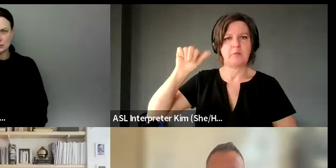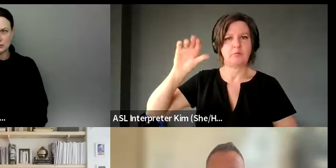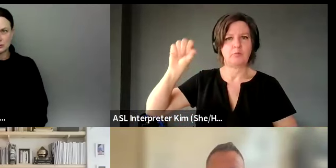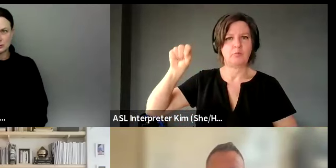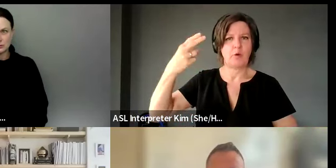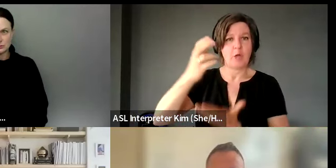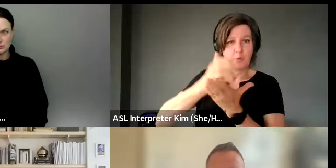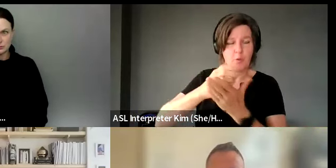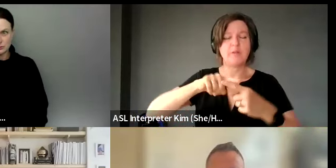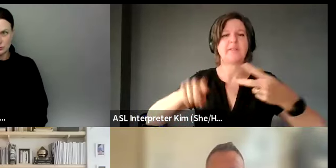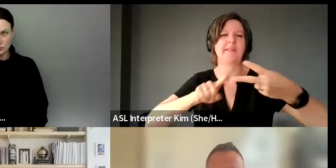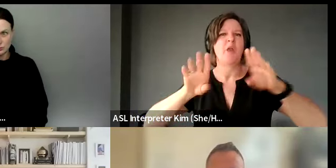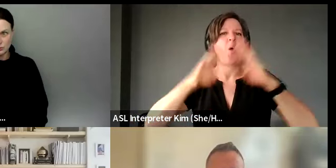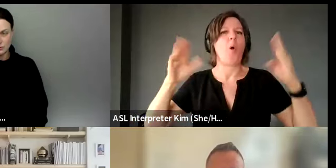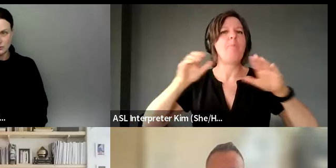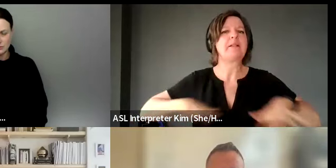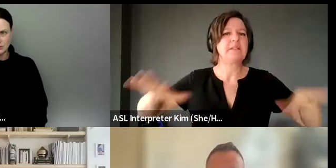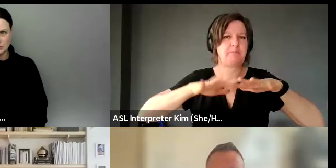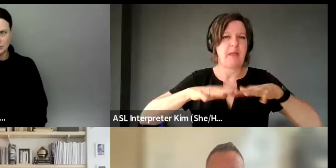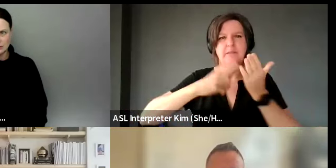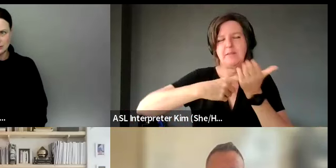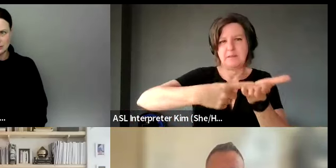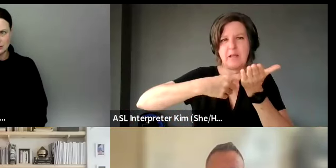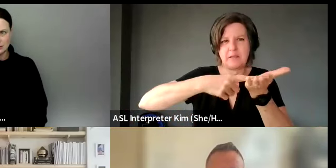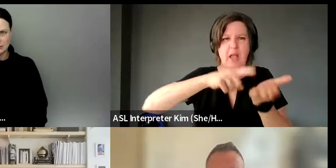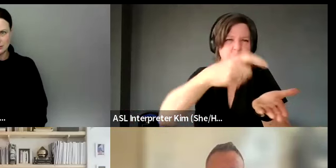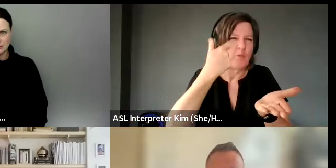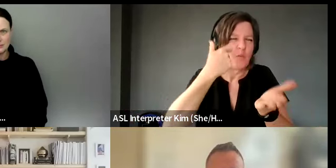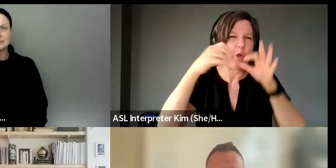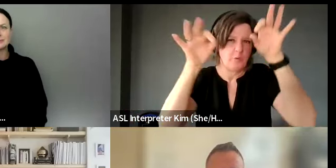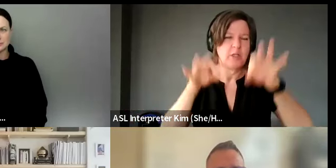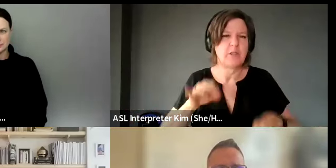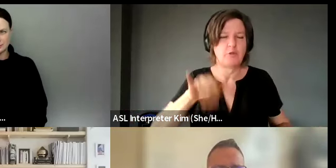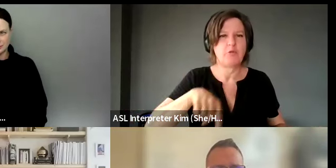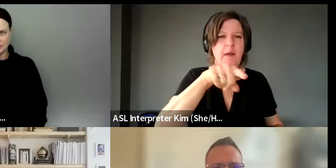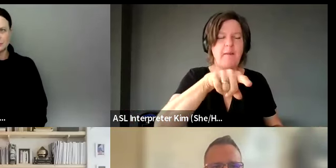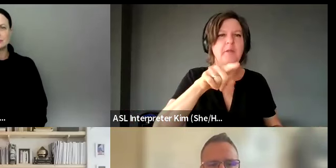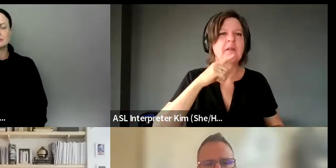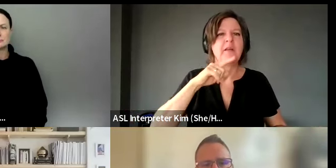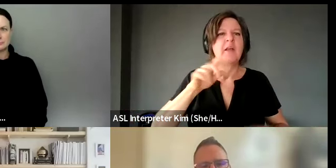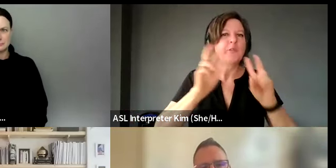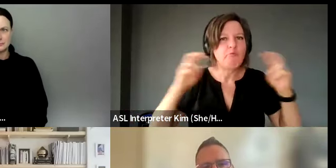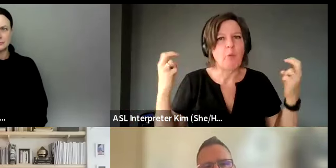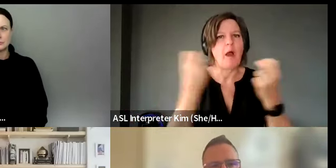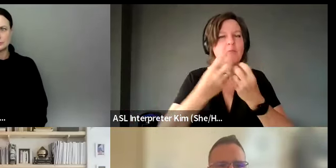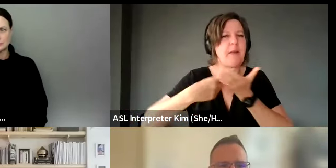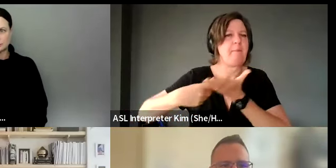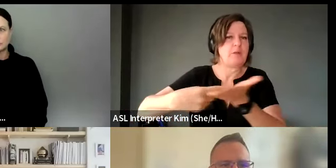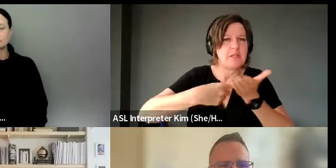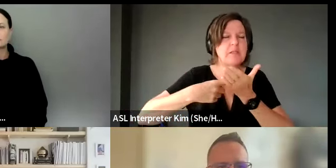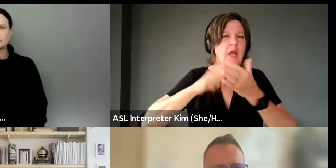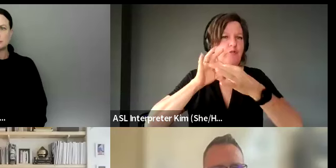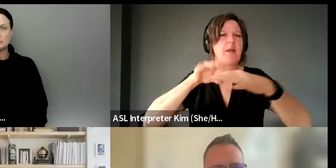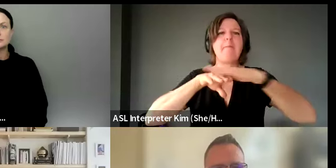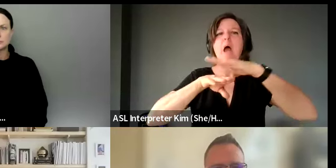the open space discussion, which is what you just described, right? Was the a roundtable discussion about